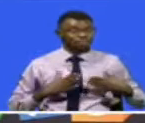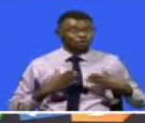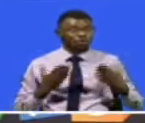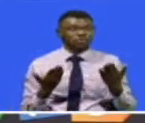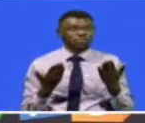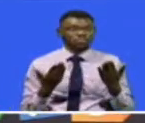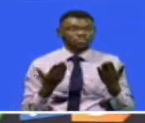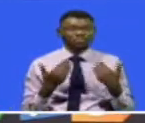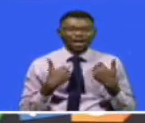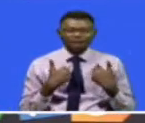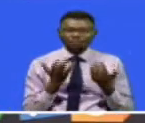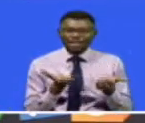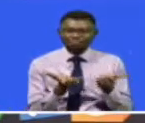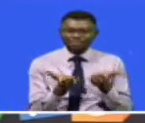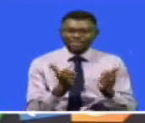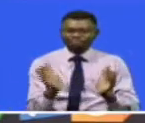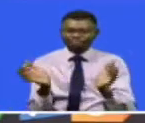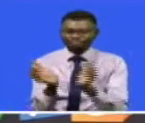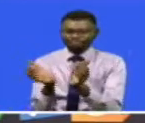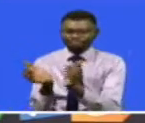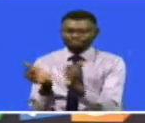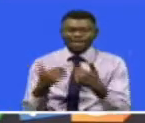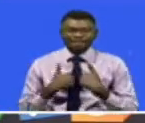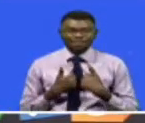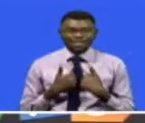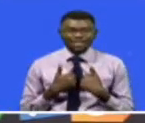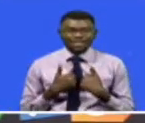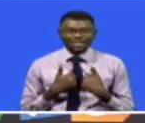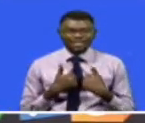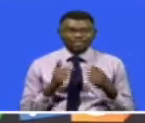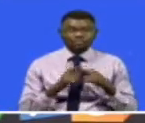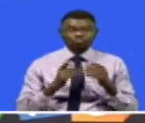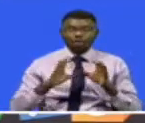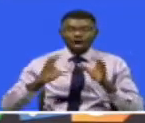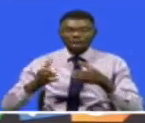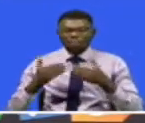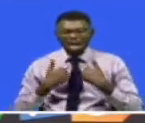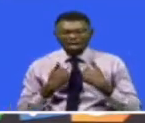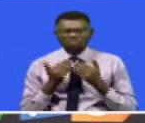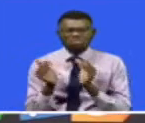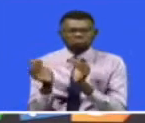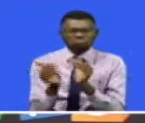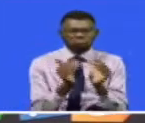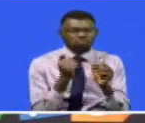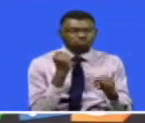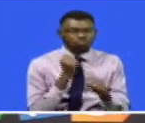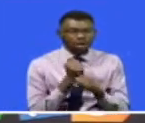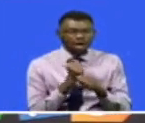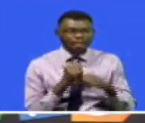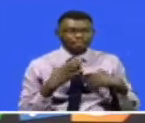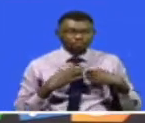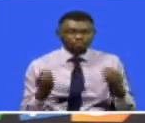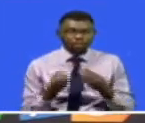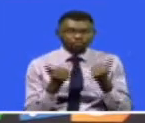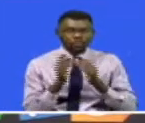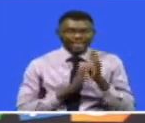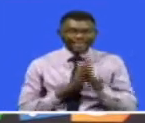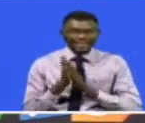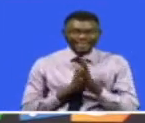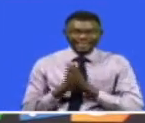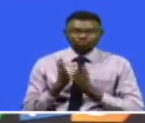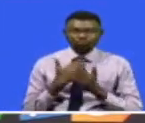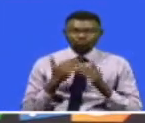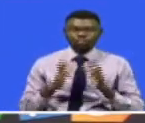a lot of people are running micro SMEs, small companies of a few people who are eager to grow into the next